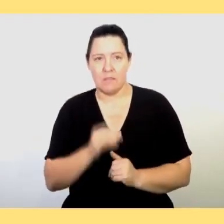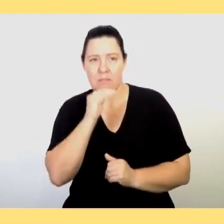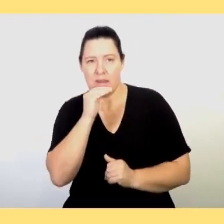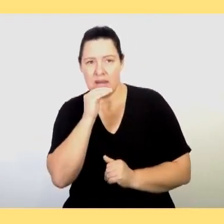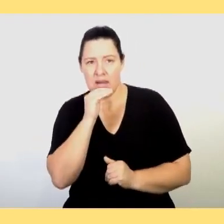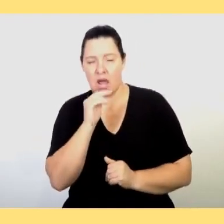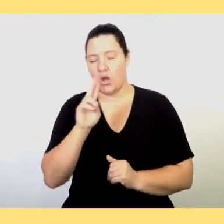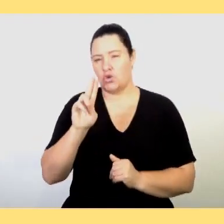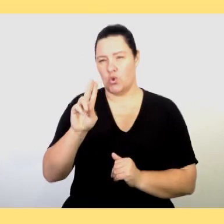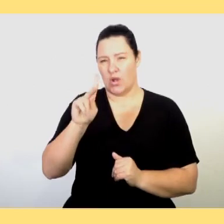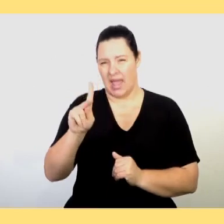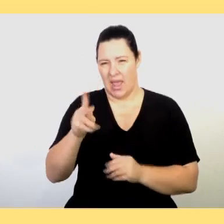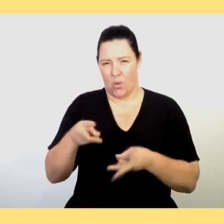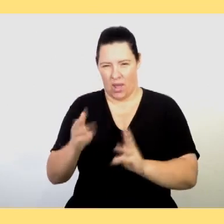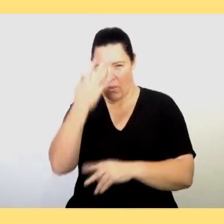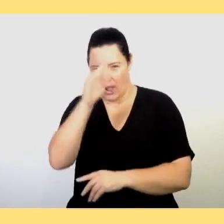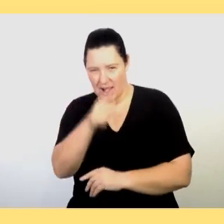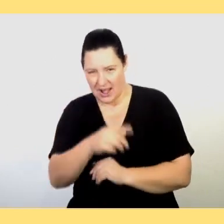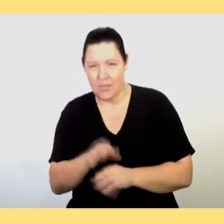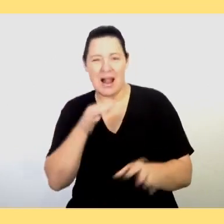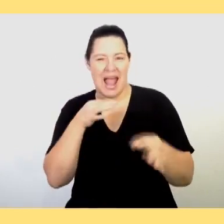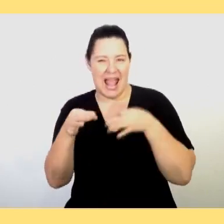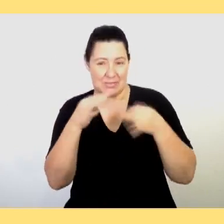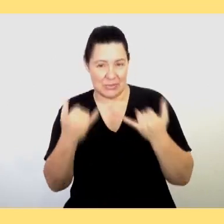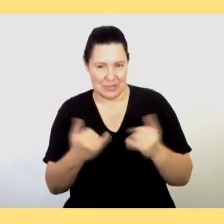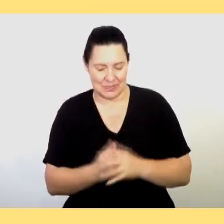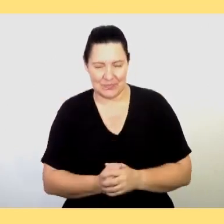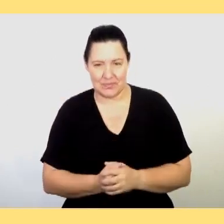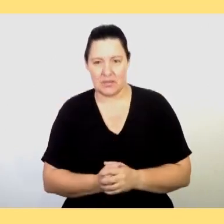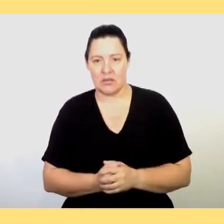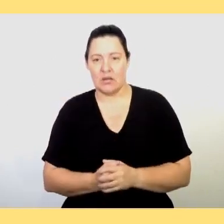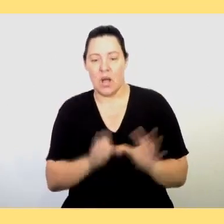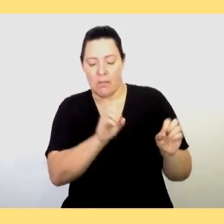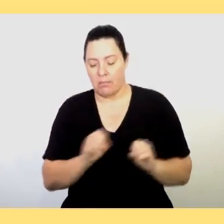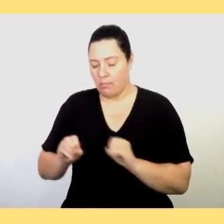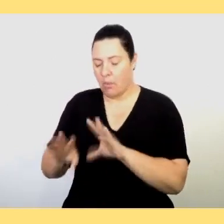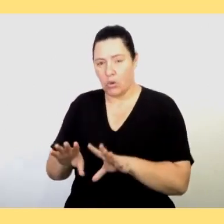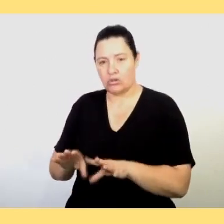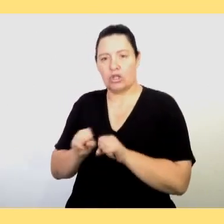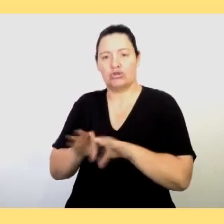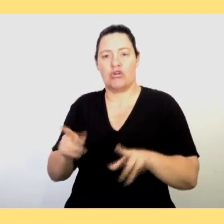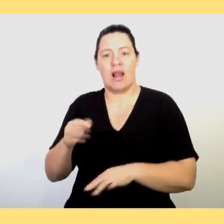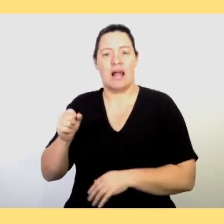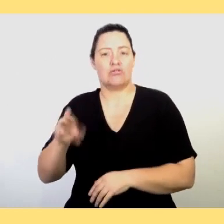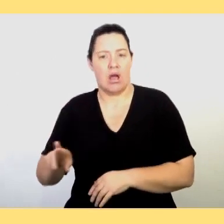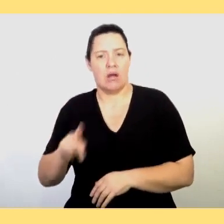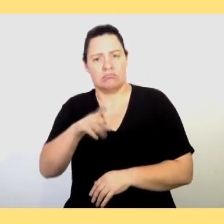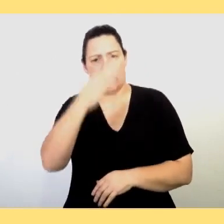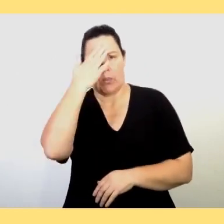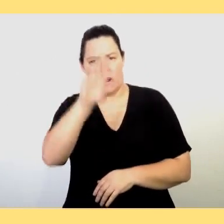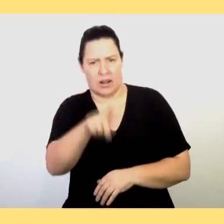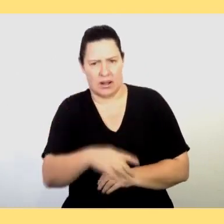called the UK method. I'm going to explain that today. Posting to the general ledger is also